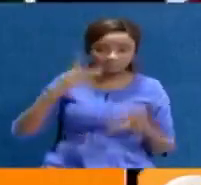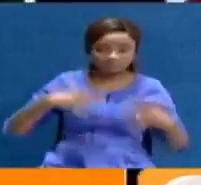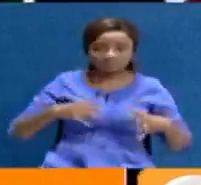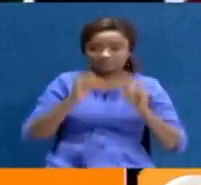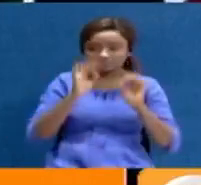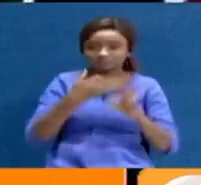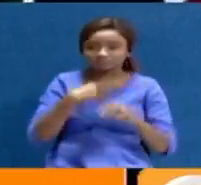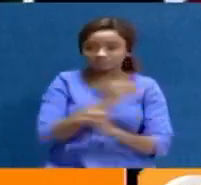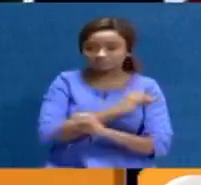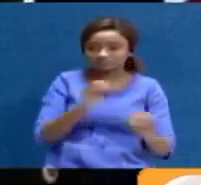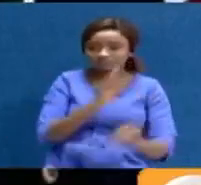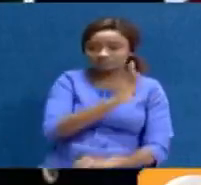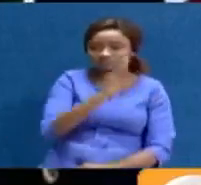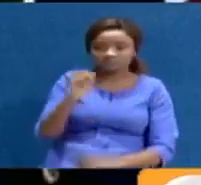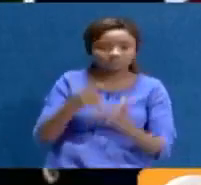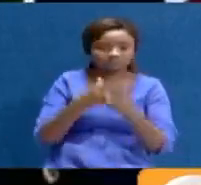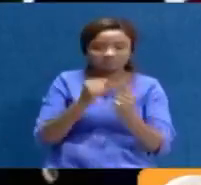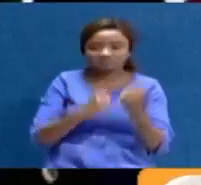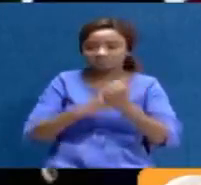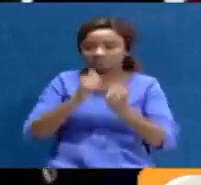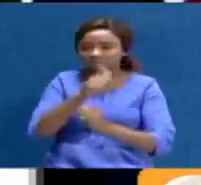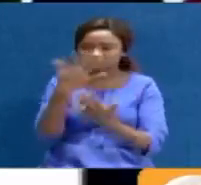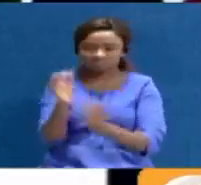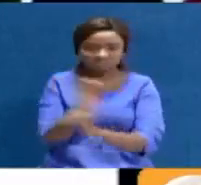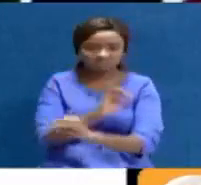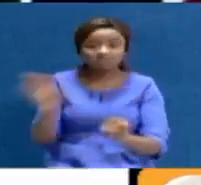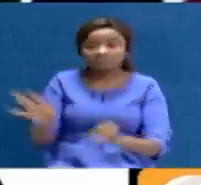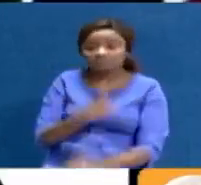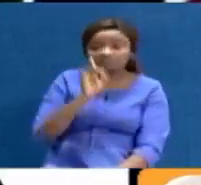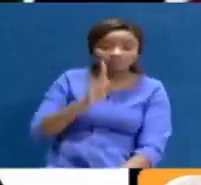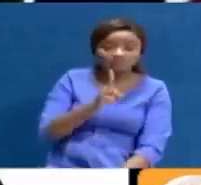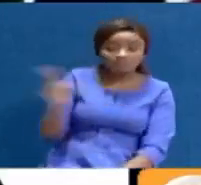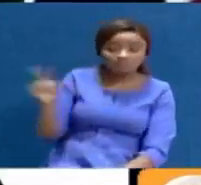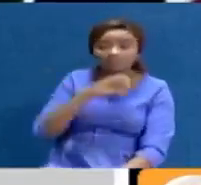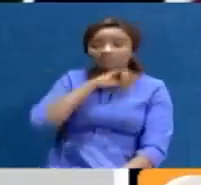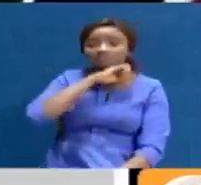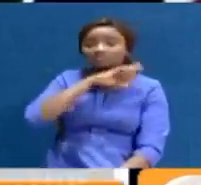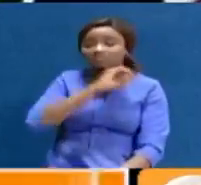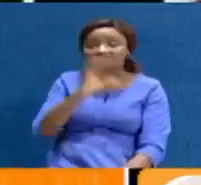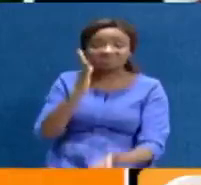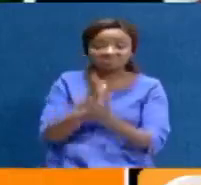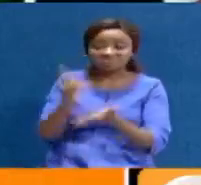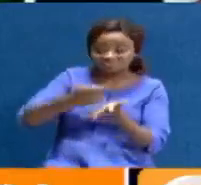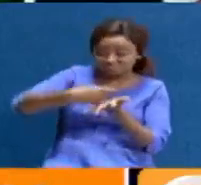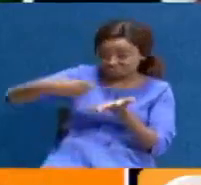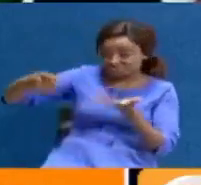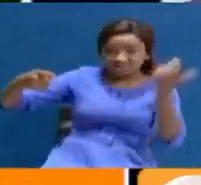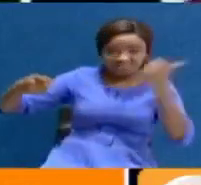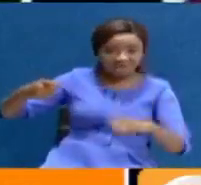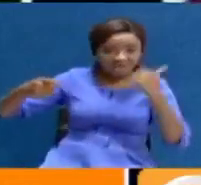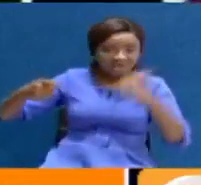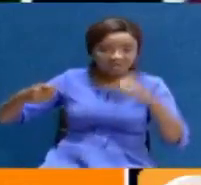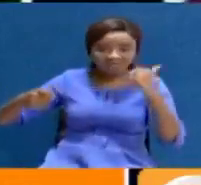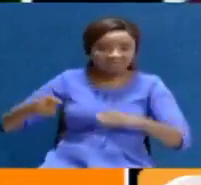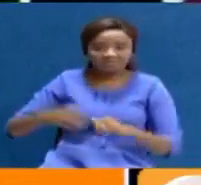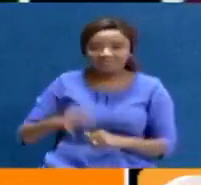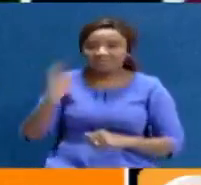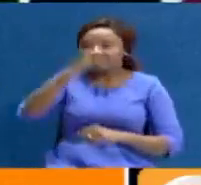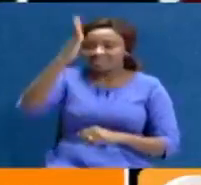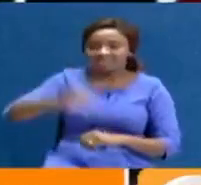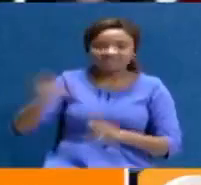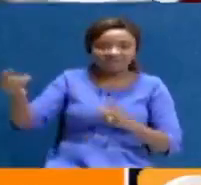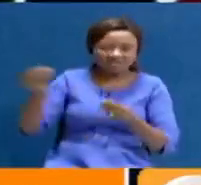hiyo. Those who are making noise here, Your Excellency, did not even append their signatures. I can tell you because I'm the one in charge from this region. They